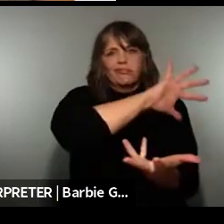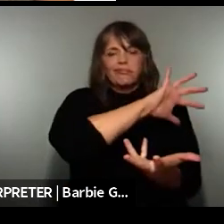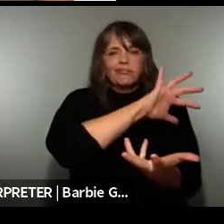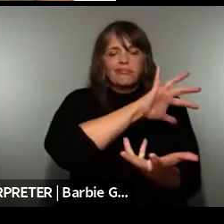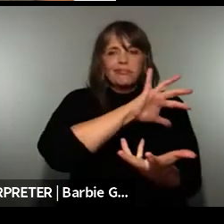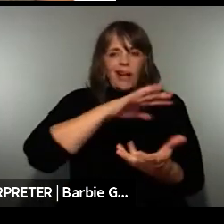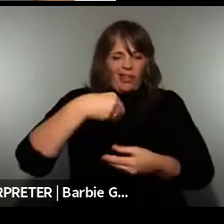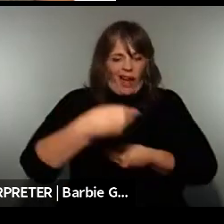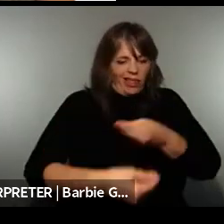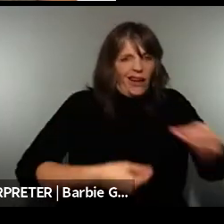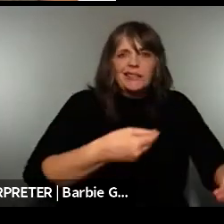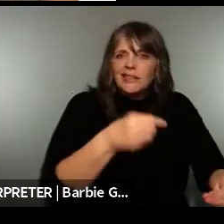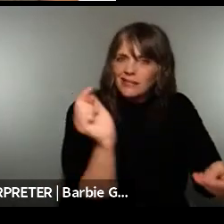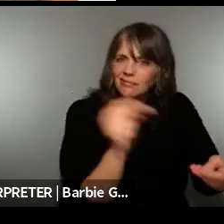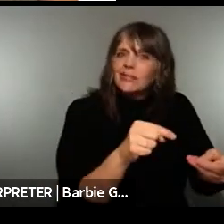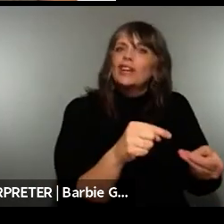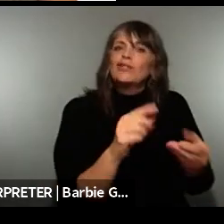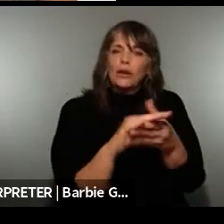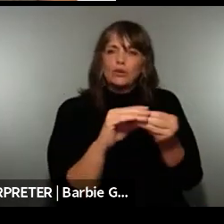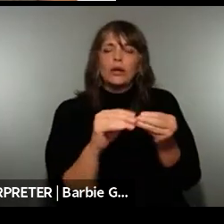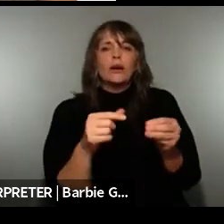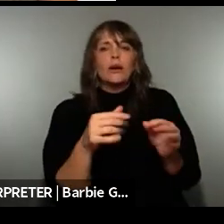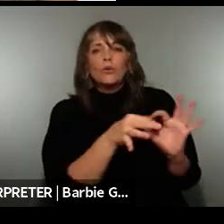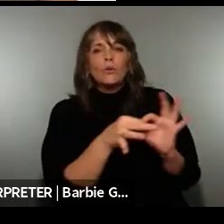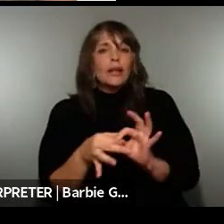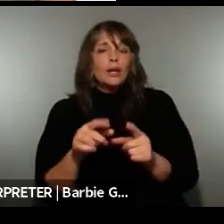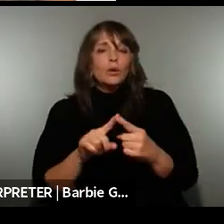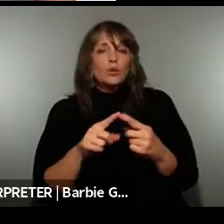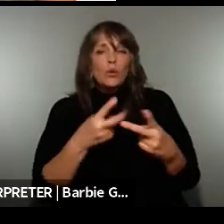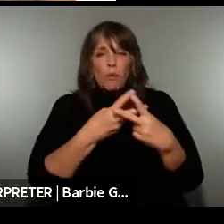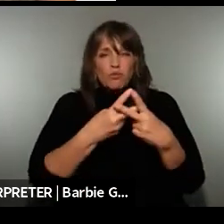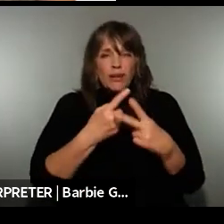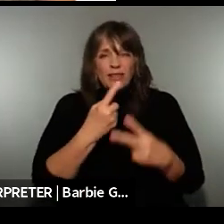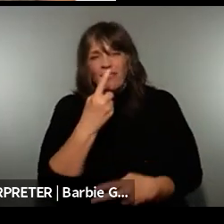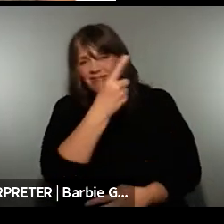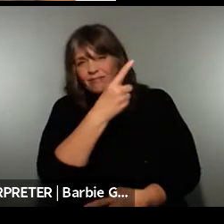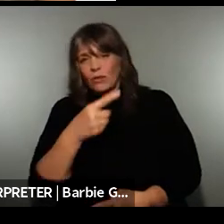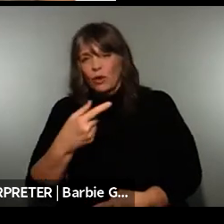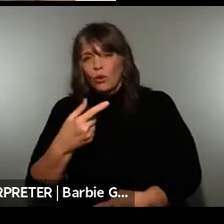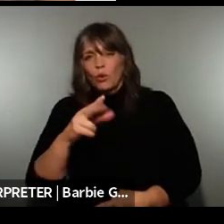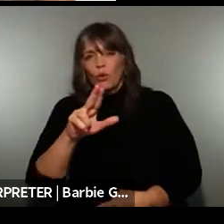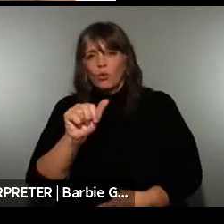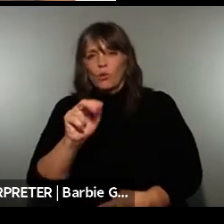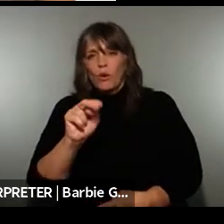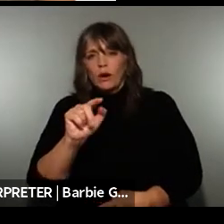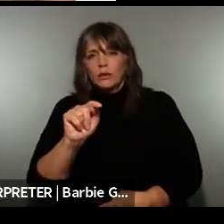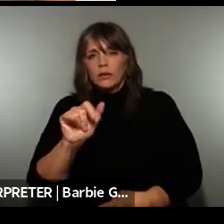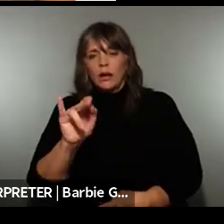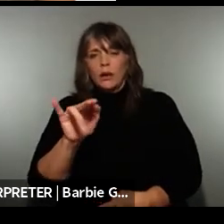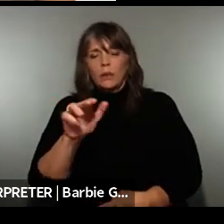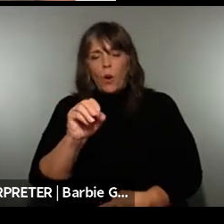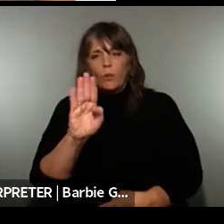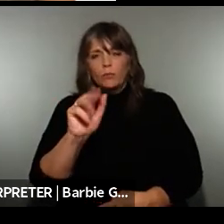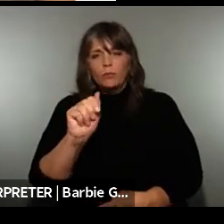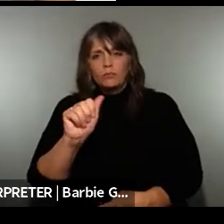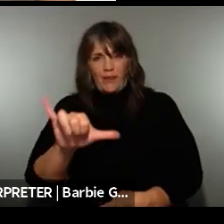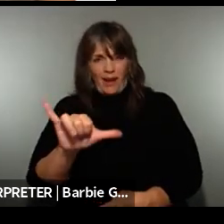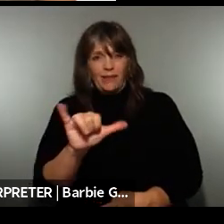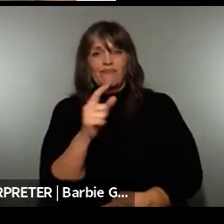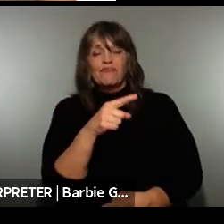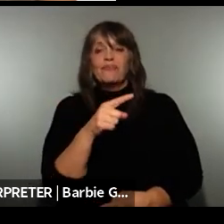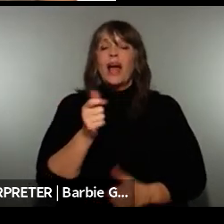But it dealt with the sort of the Guantanamo Bay prison complex. And the theater that was producing